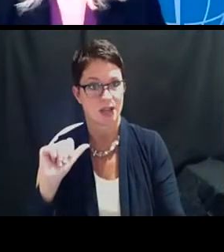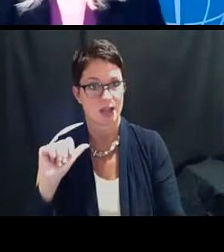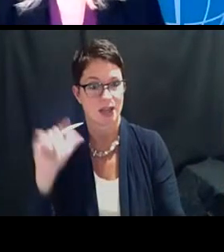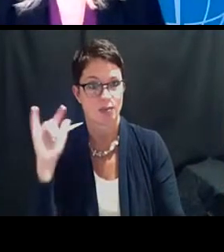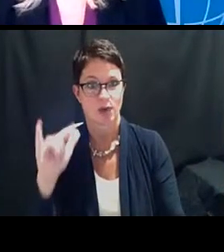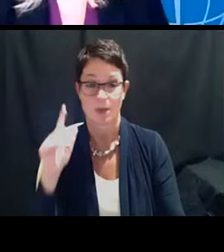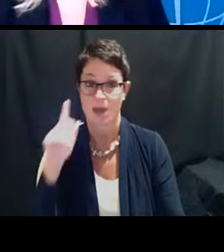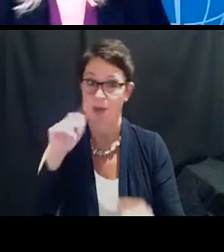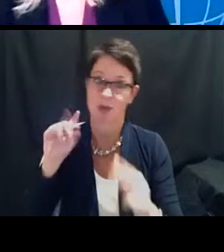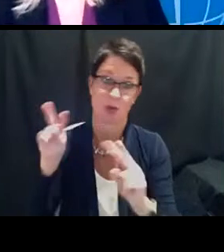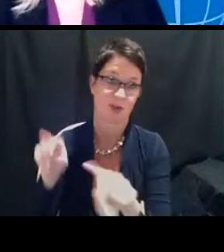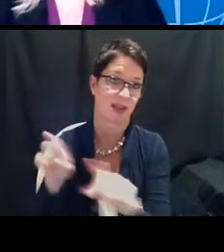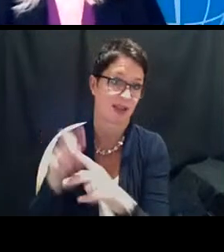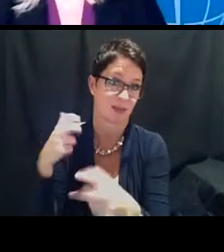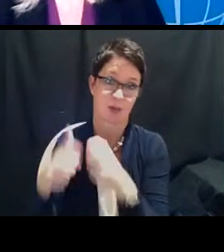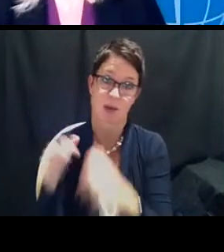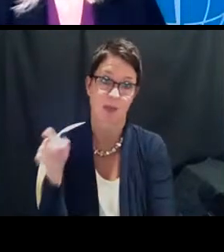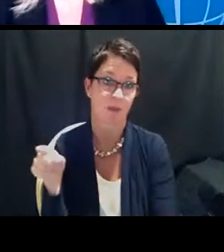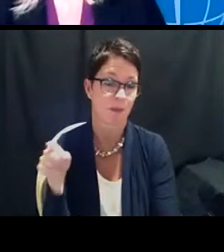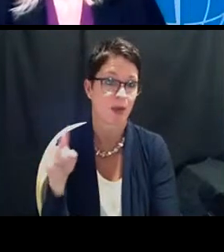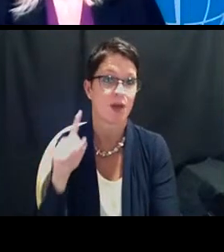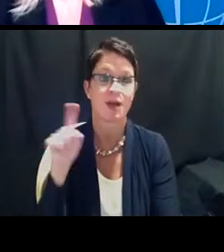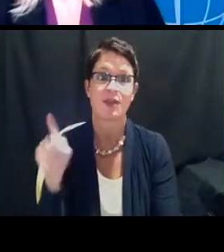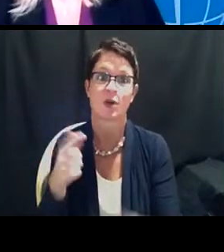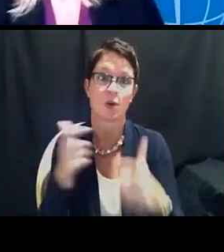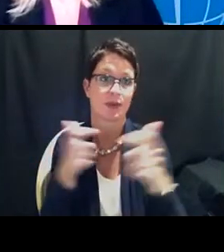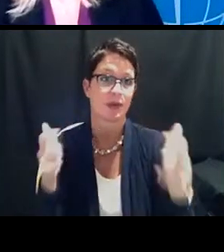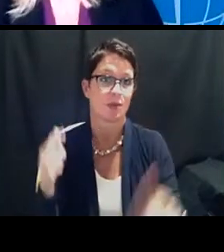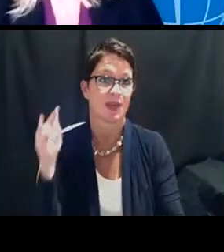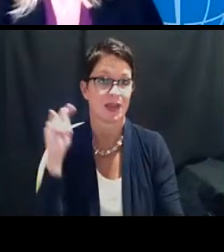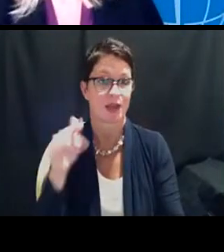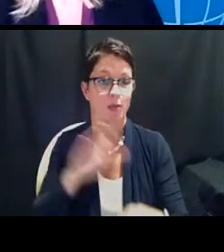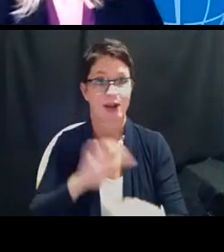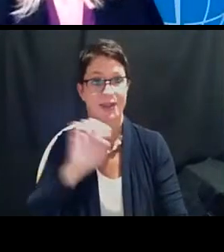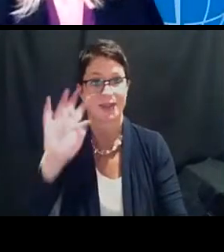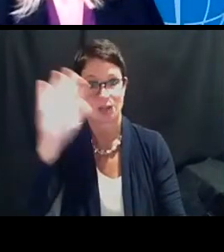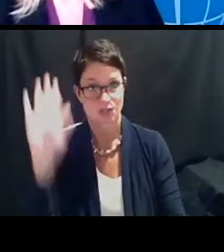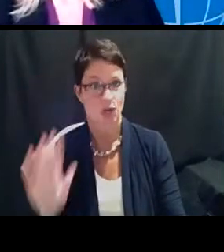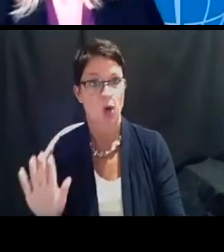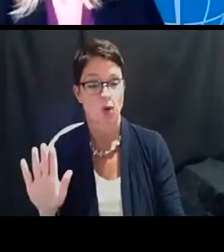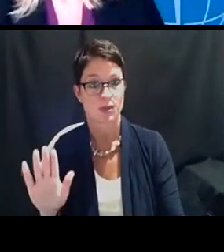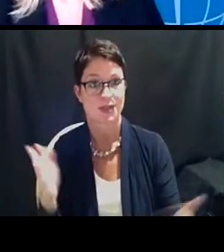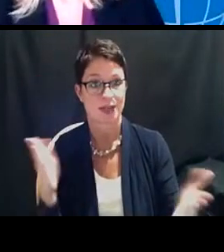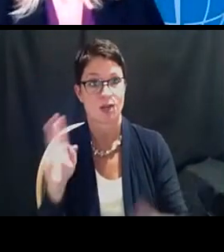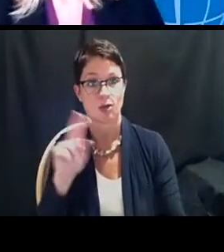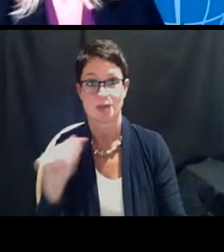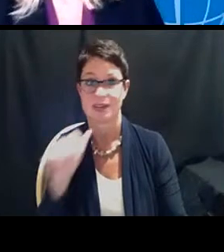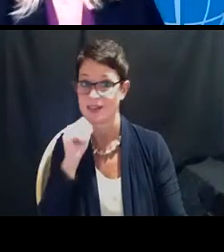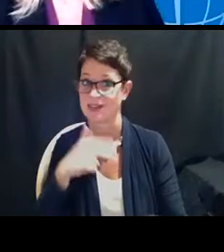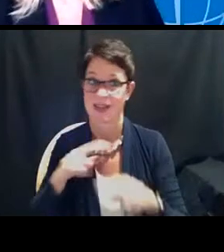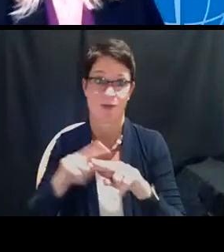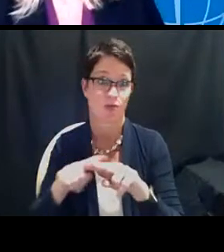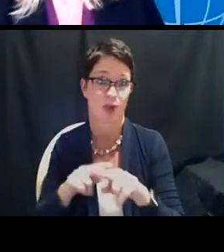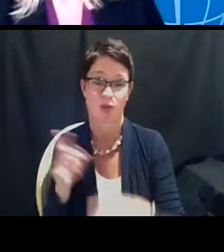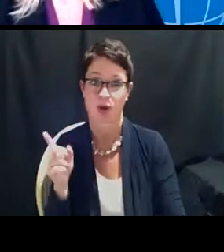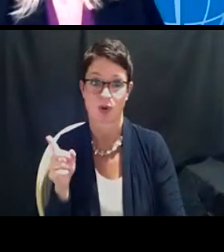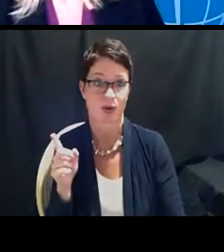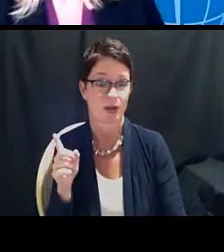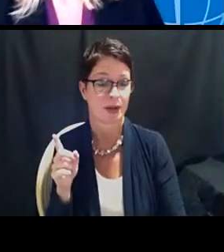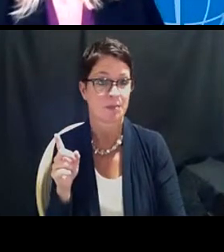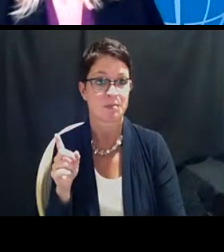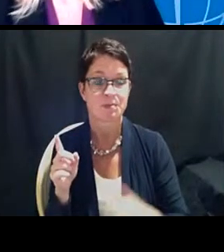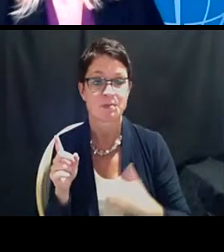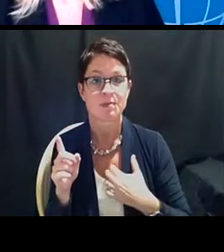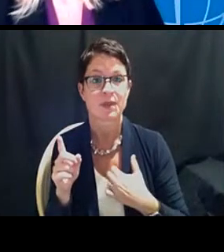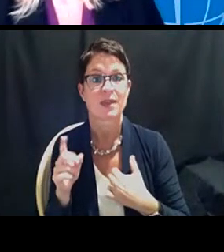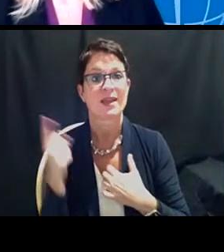problem. And I believe that it is the only major airport on the East Coast of the United States that doesn't have a rail link. I think that's something